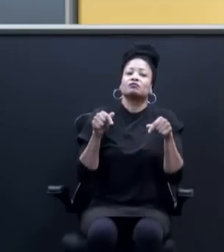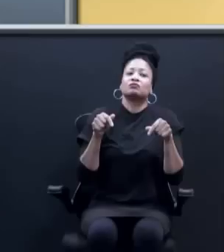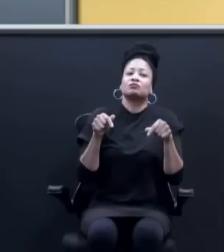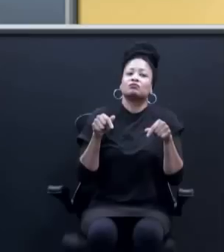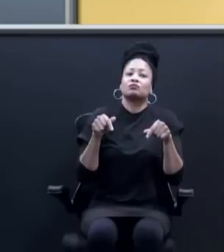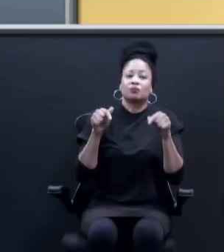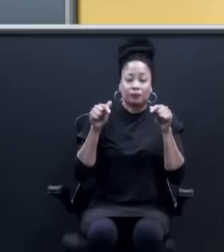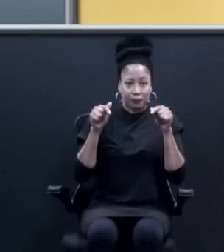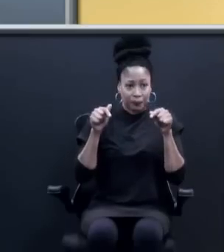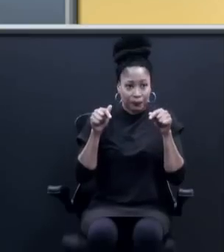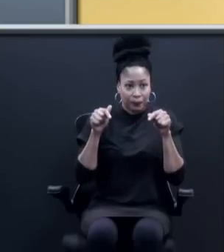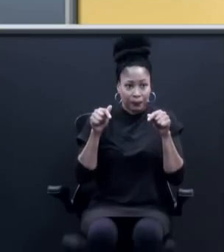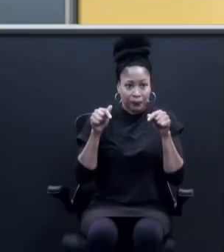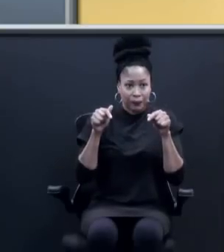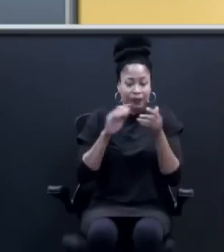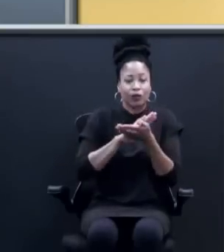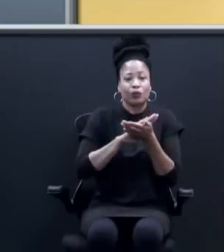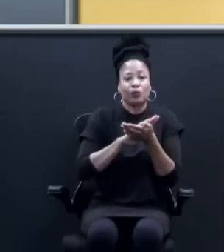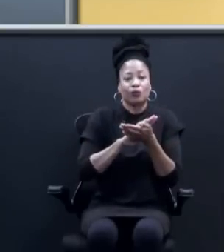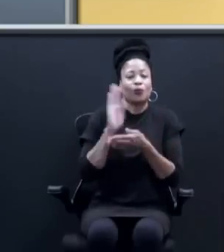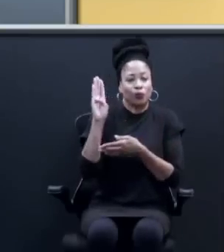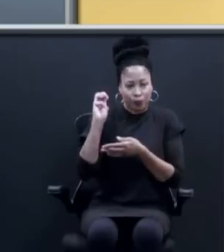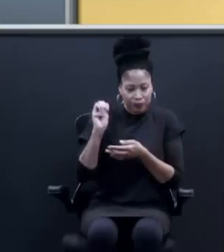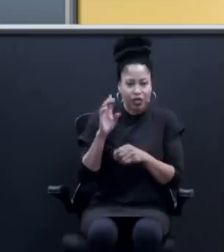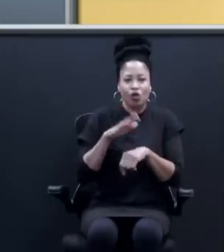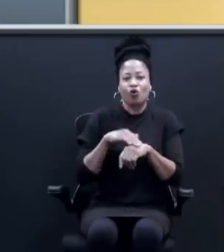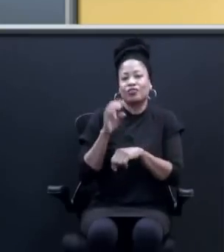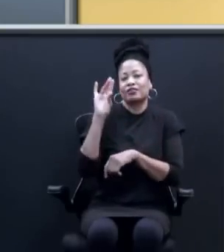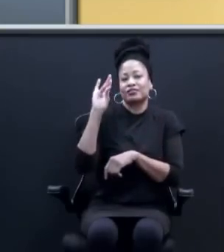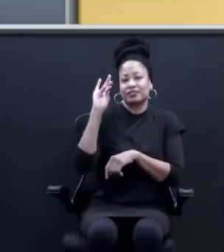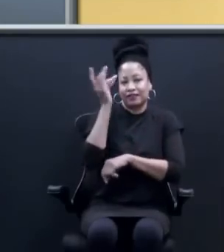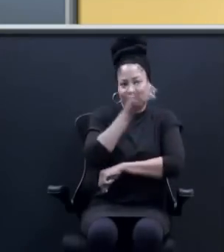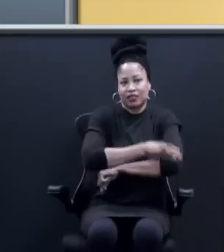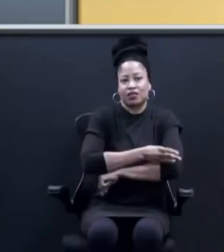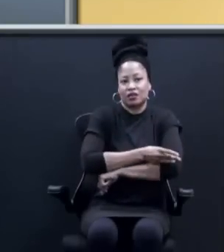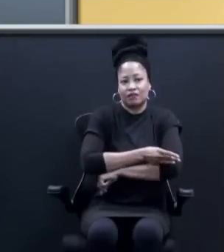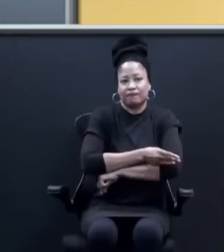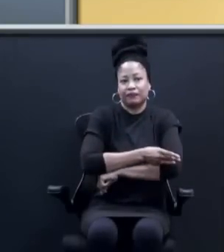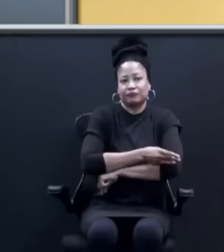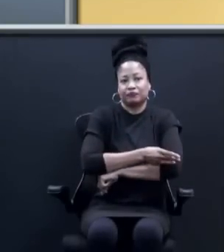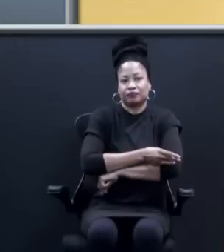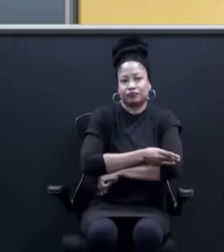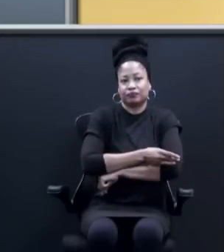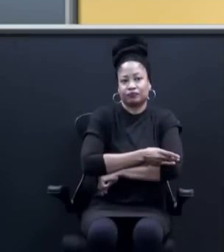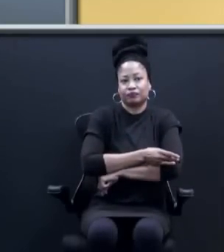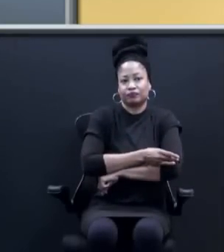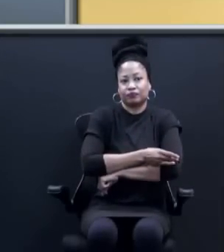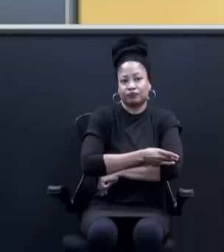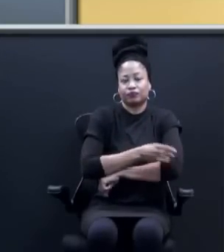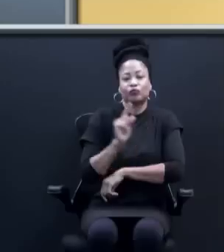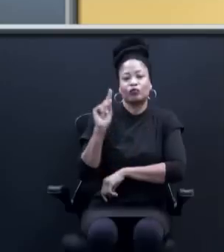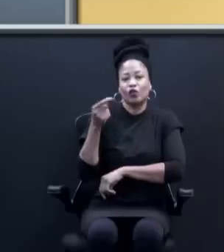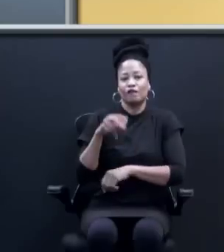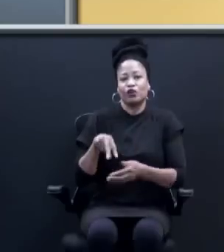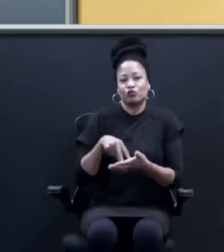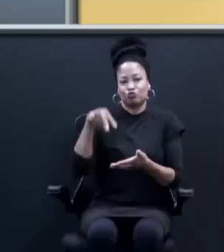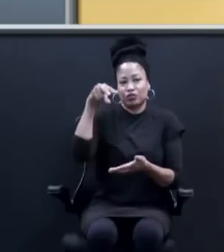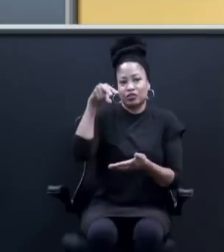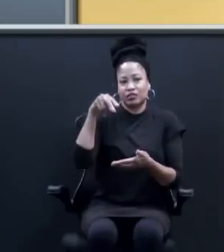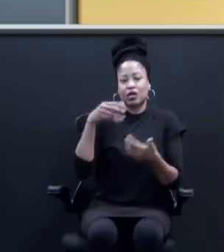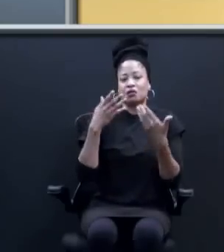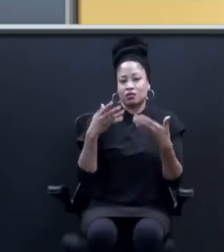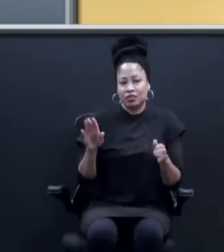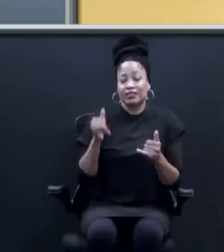That's why Jesus had to rise on the seventh day, to let you know there is no more man. So you're going to get the first resurrection and the